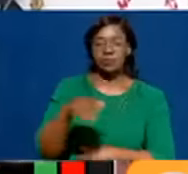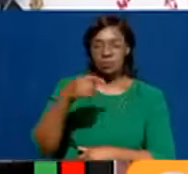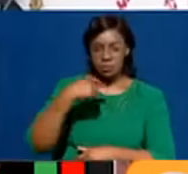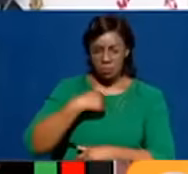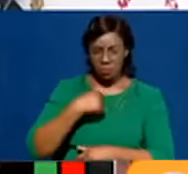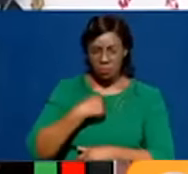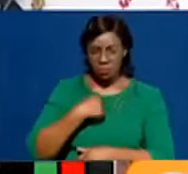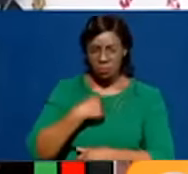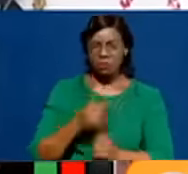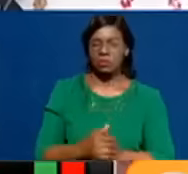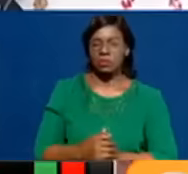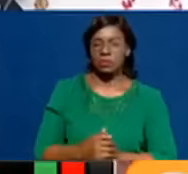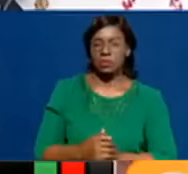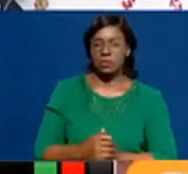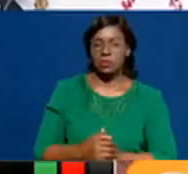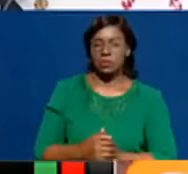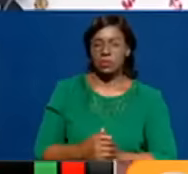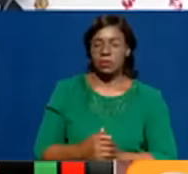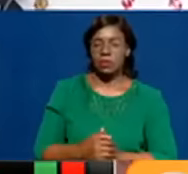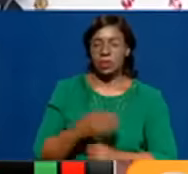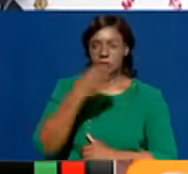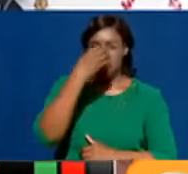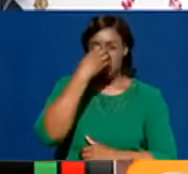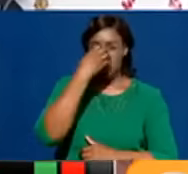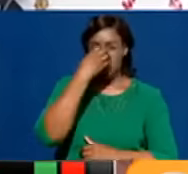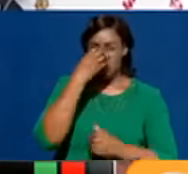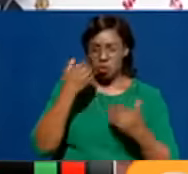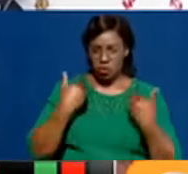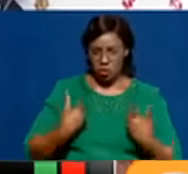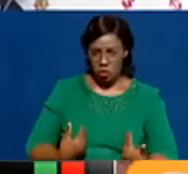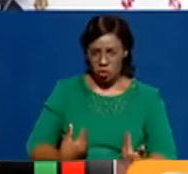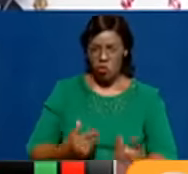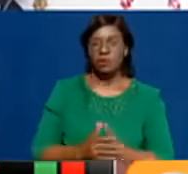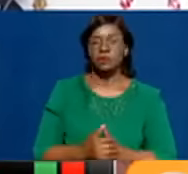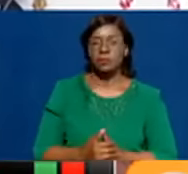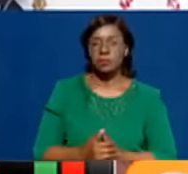I, William Samoei Ruto,